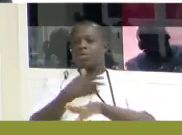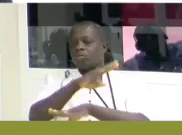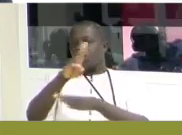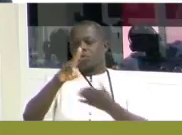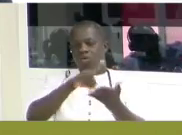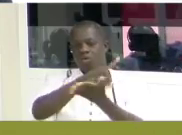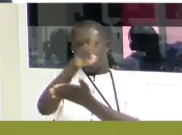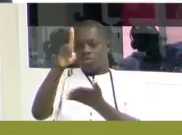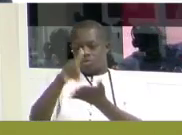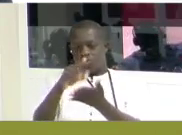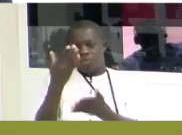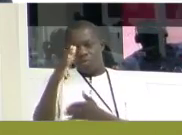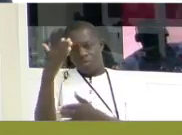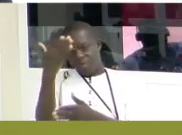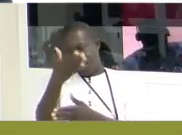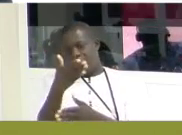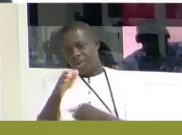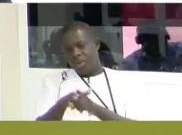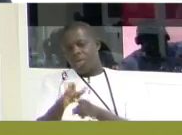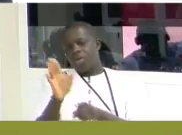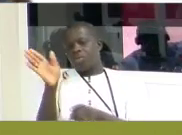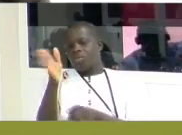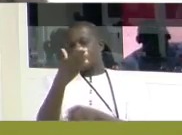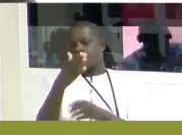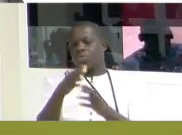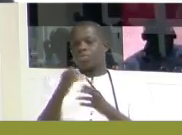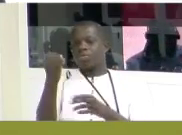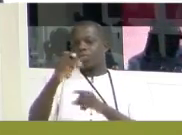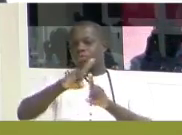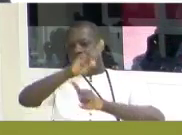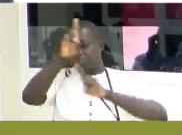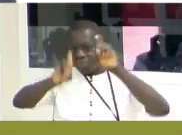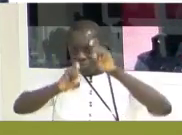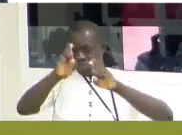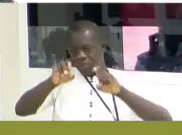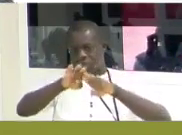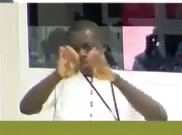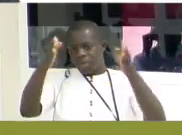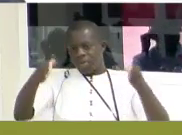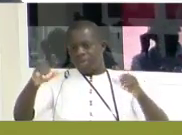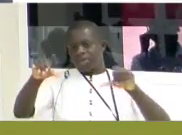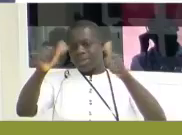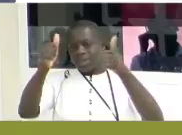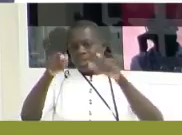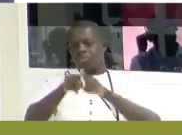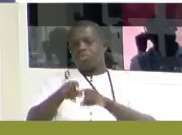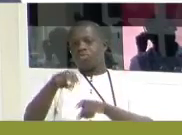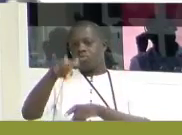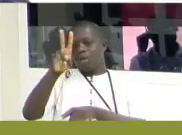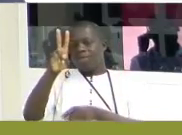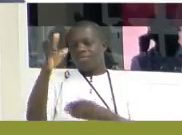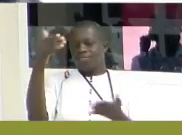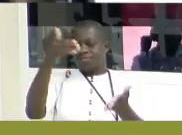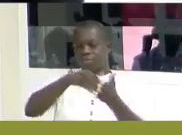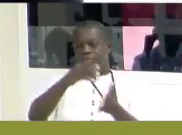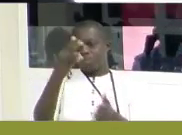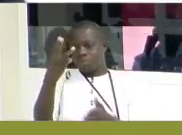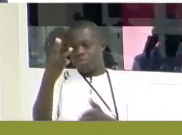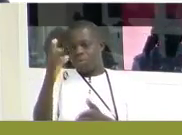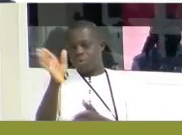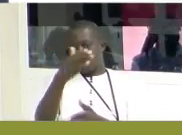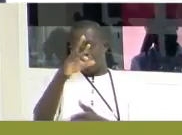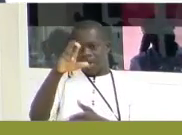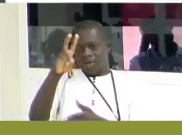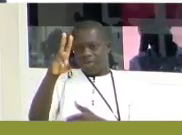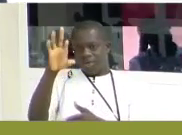proceeded. This was now, because the panel started around 12 until 3, then 3 we left for RVTH. RVTH to my